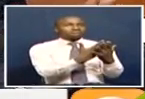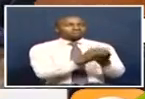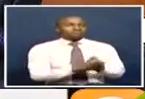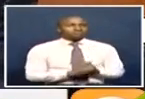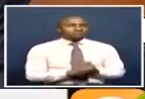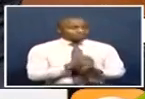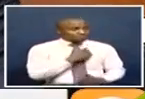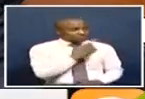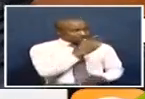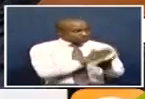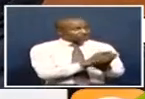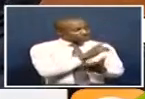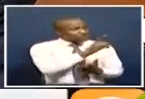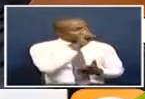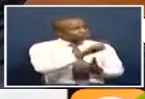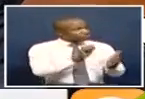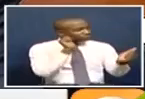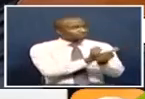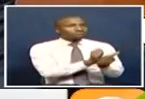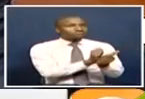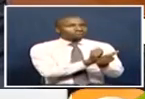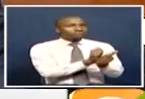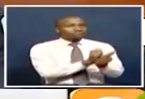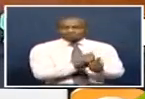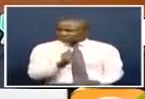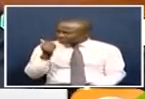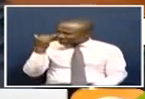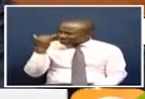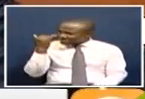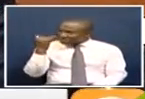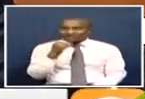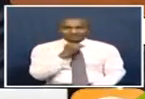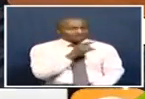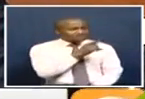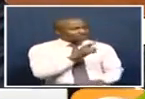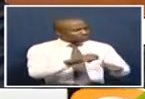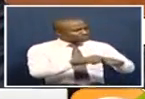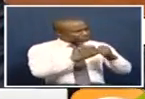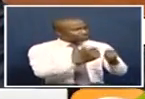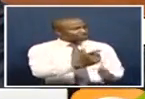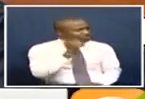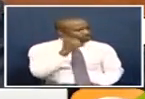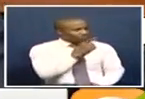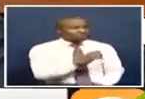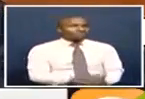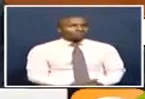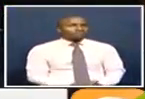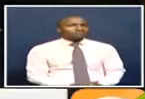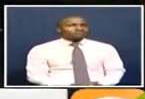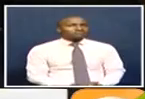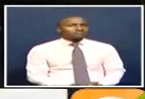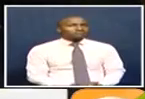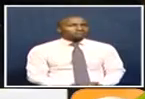I'm telling you, she should be arrested. Why? She has broken the law. What do you mean? Because you